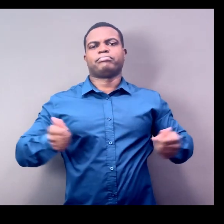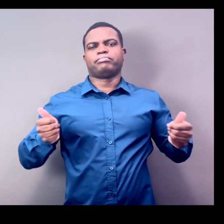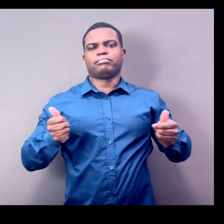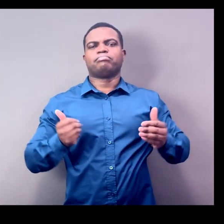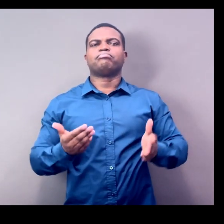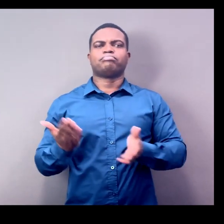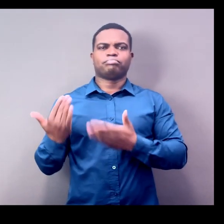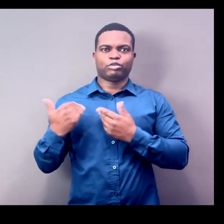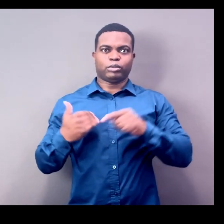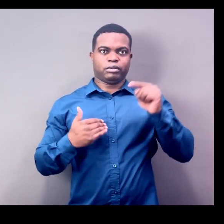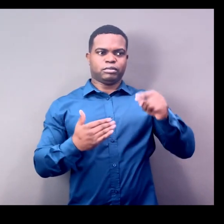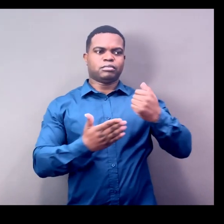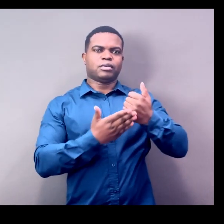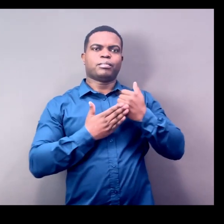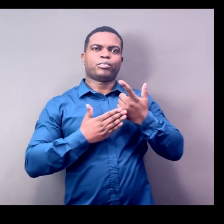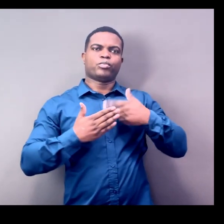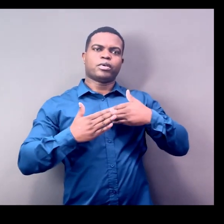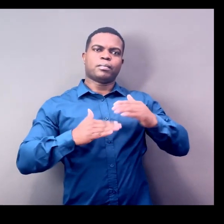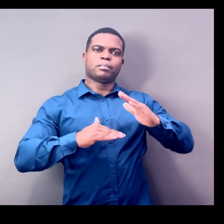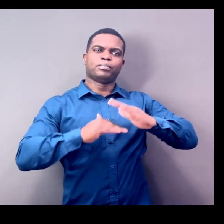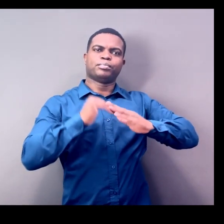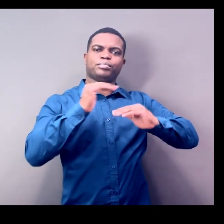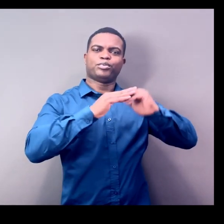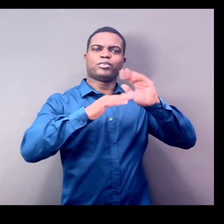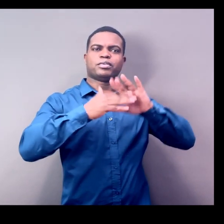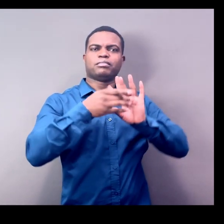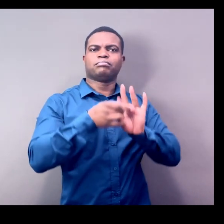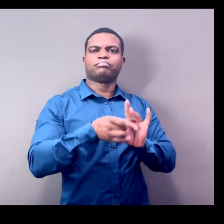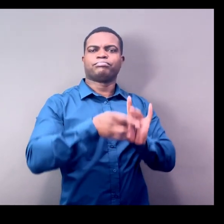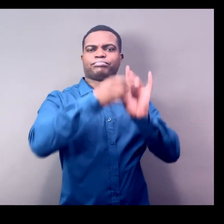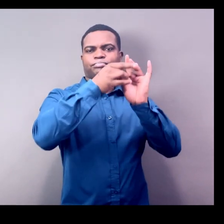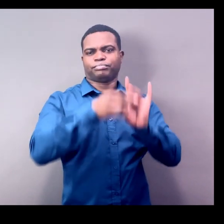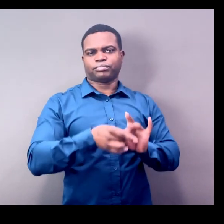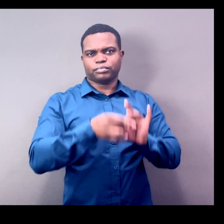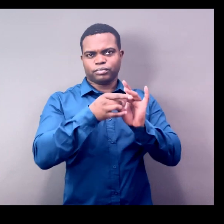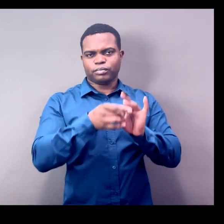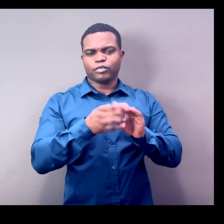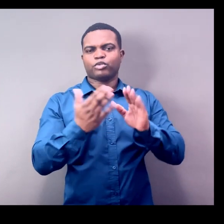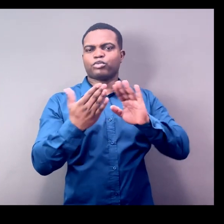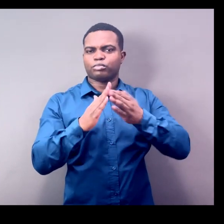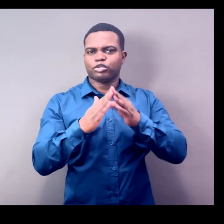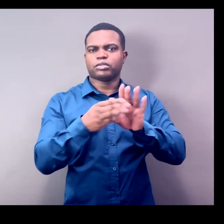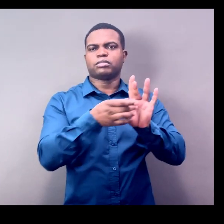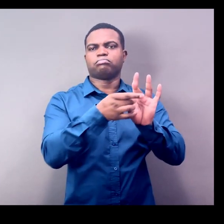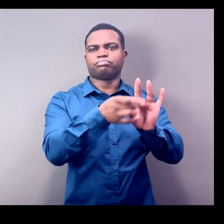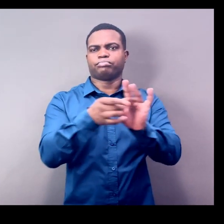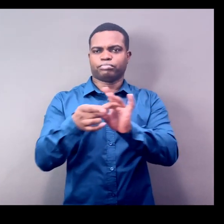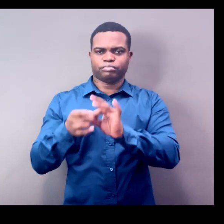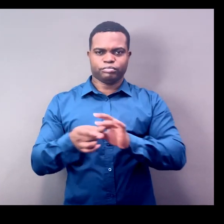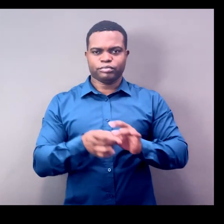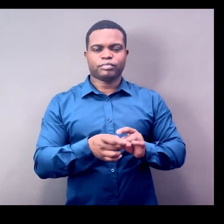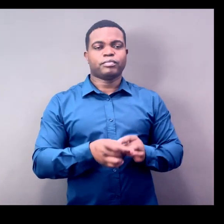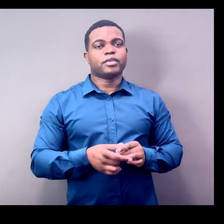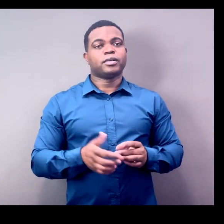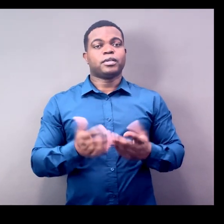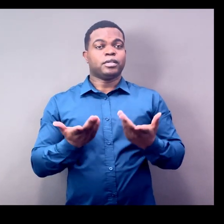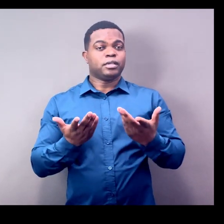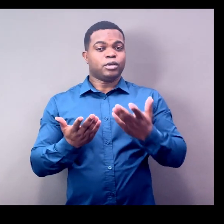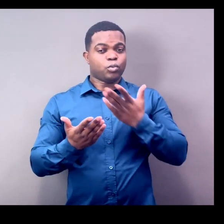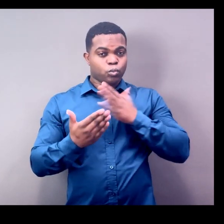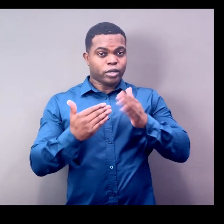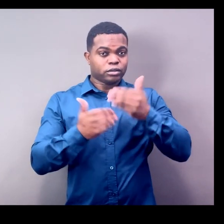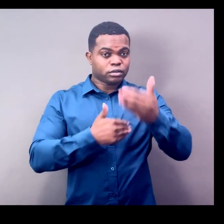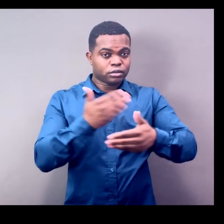These are trust and credibility building behaviors in community engagement. So you need to